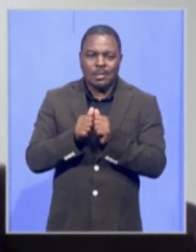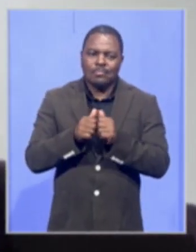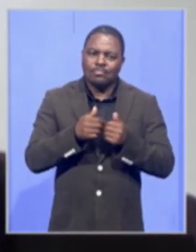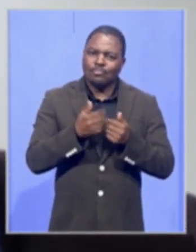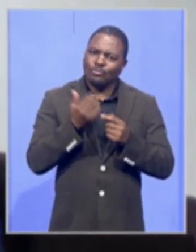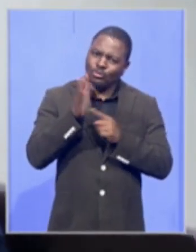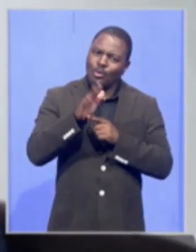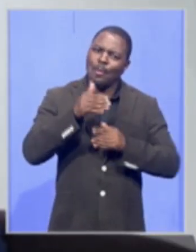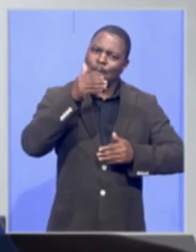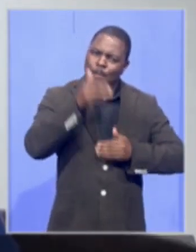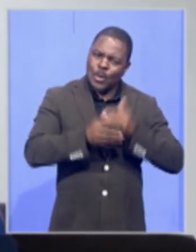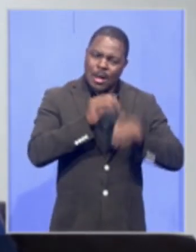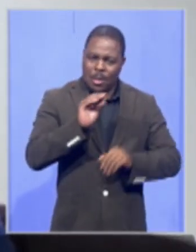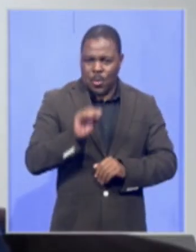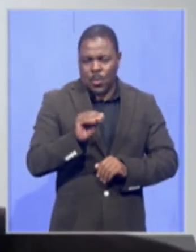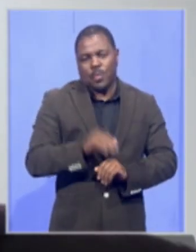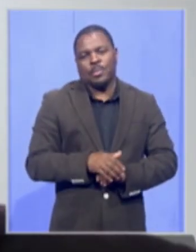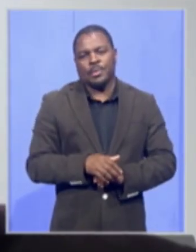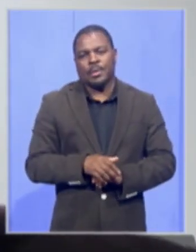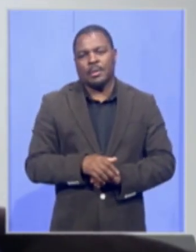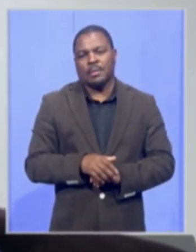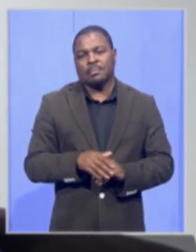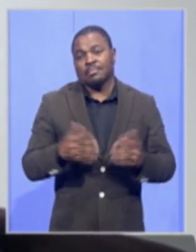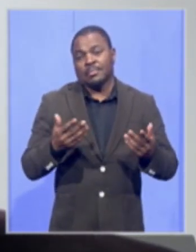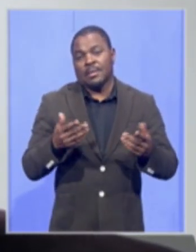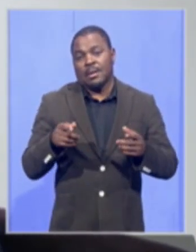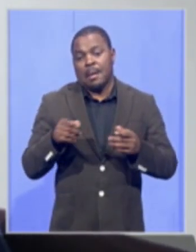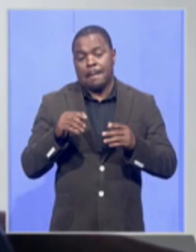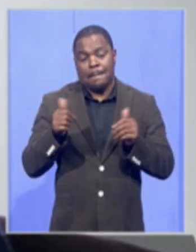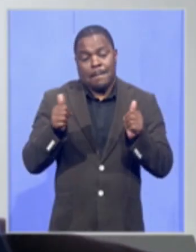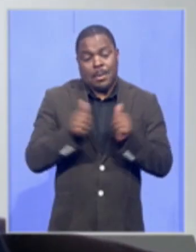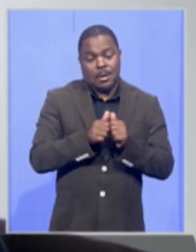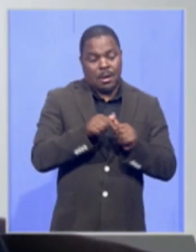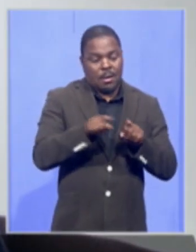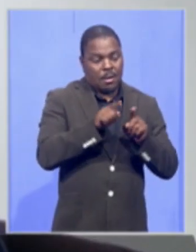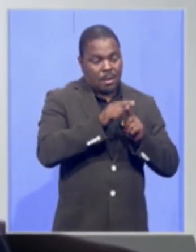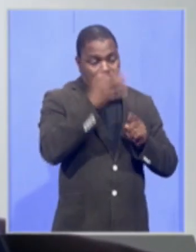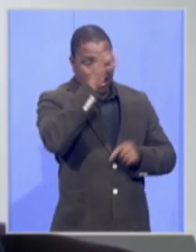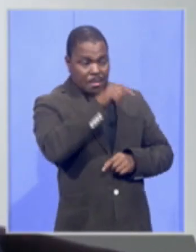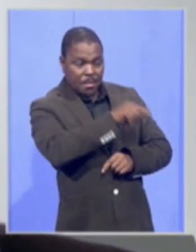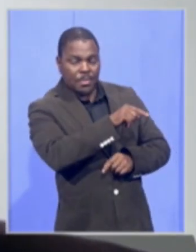and given that the partnership on government